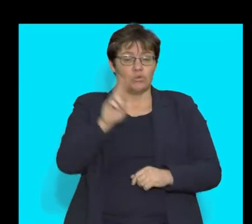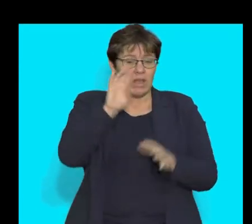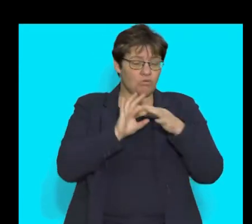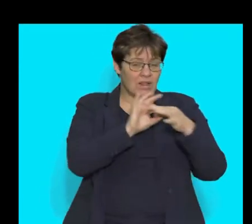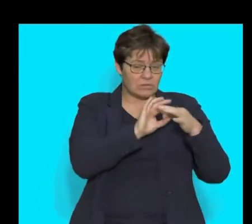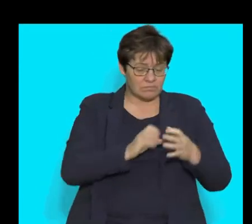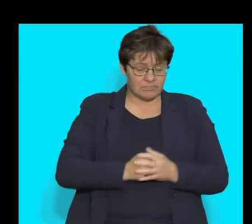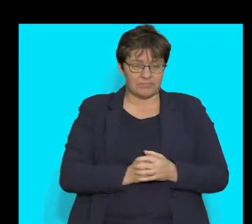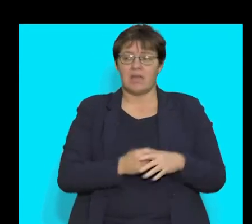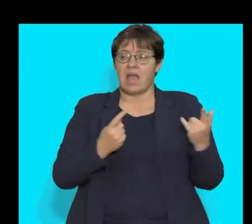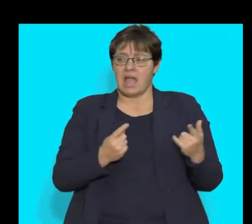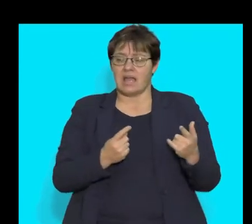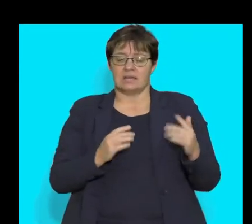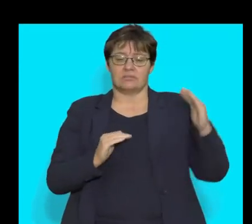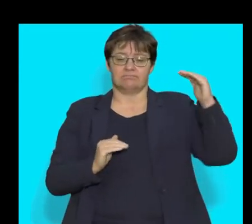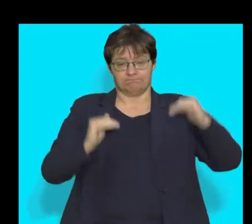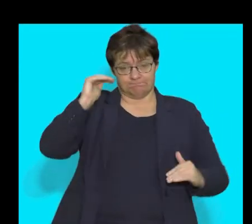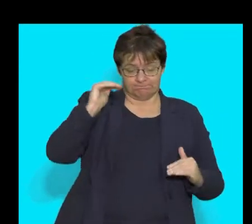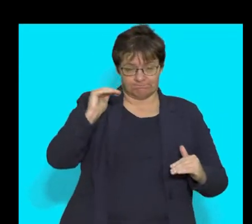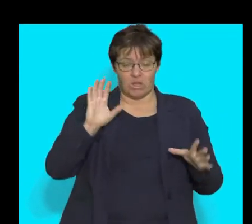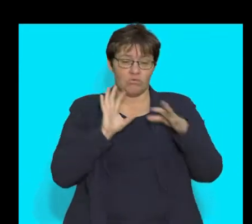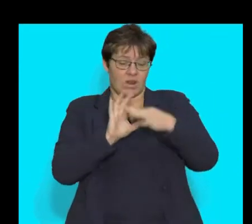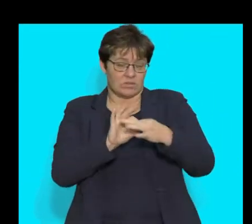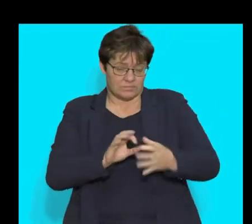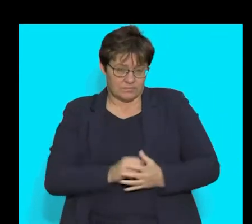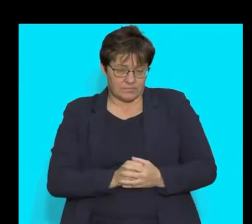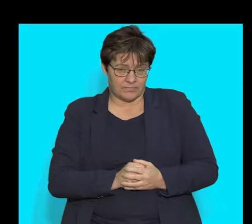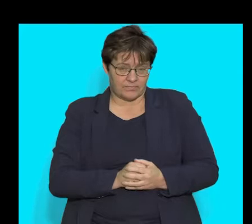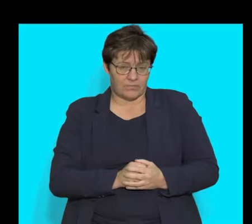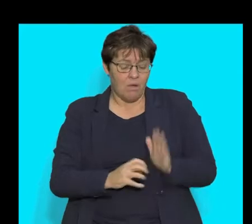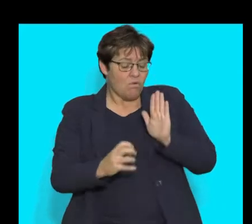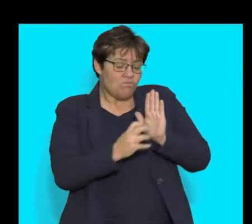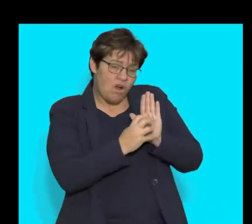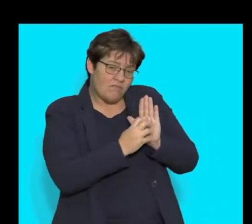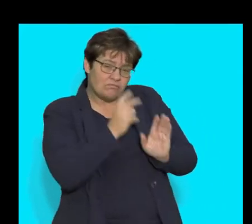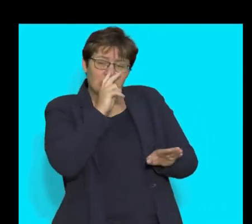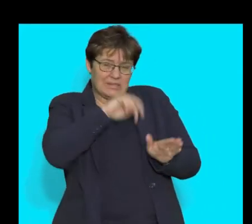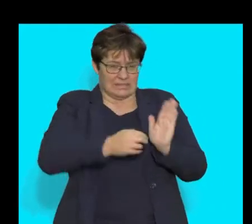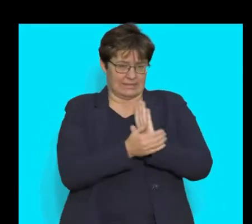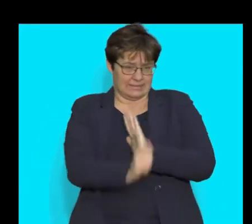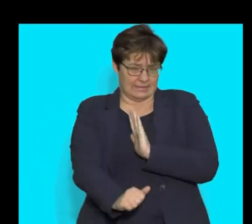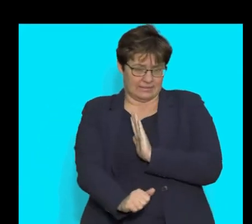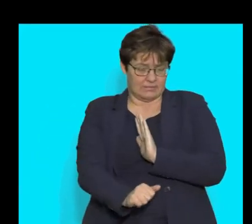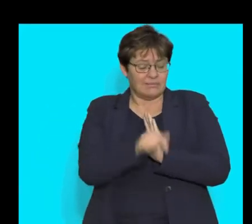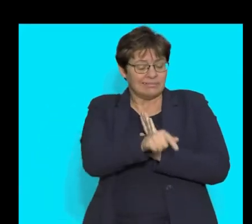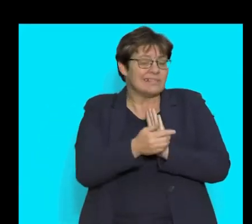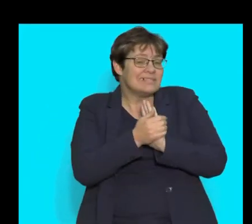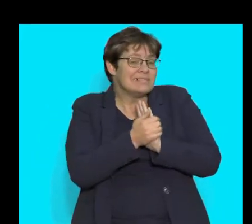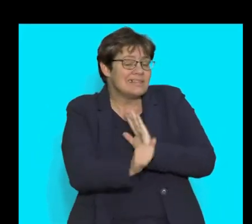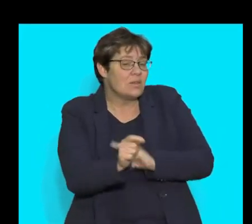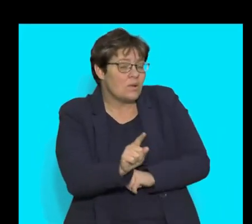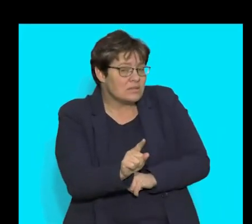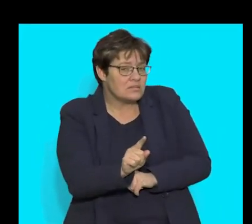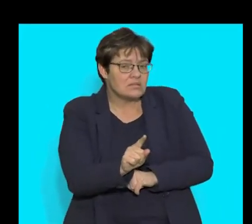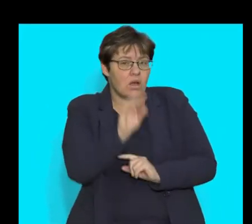proportional relationship. But when we deal with graphs, there are some skills that we need. And these skills relate